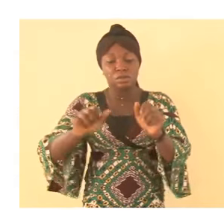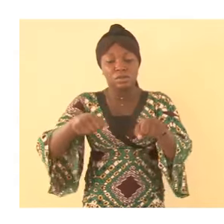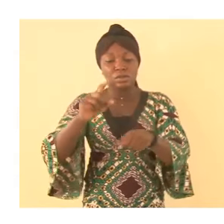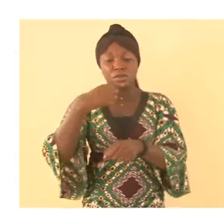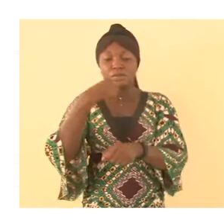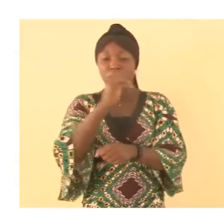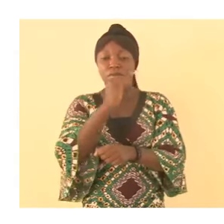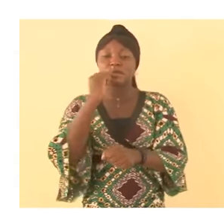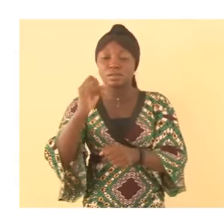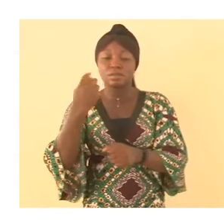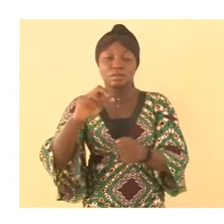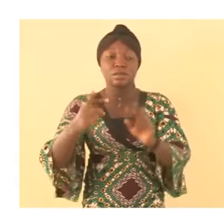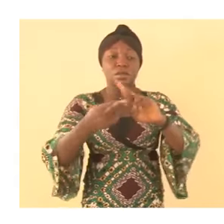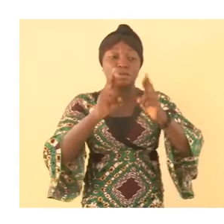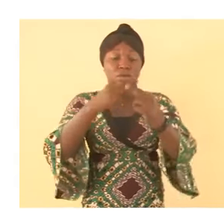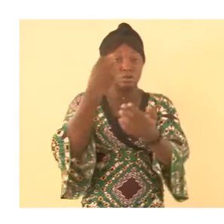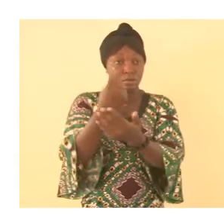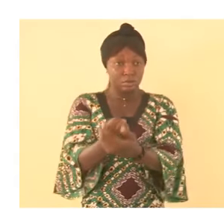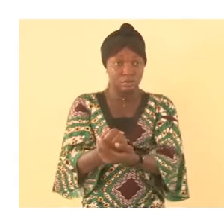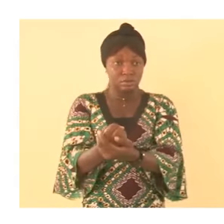what can you say is the relationship